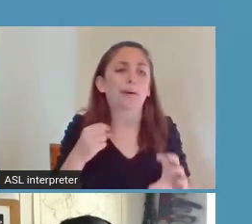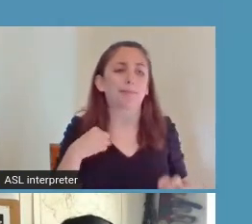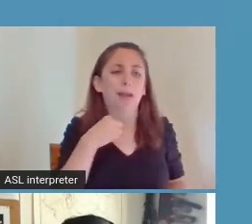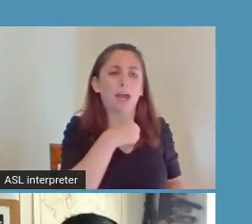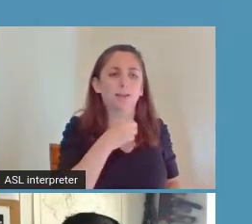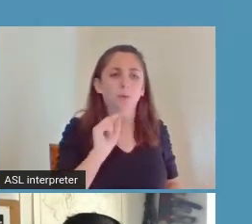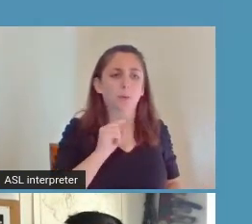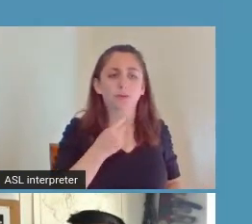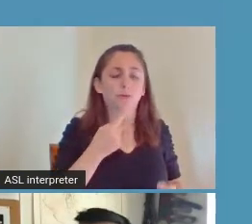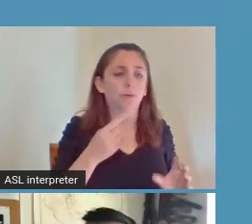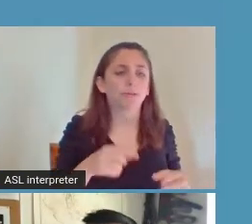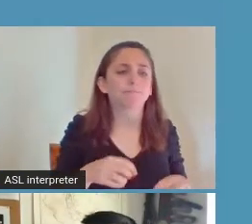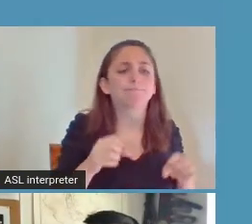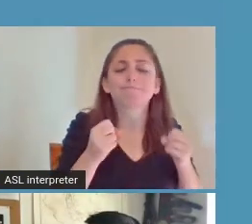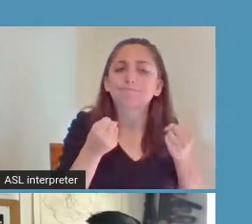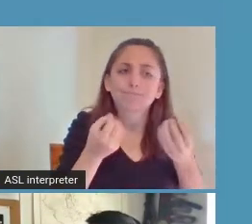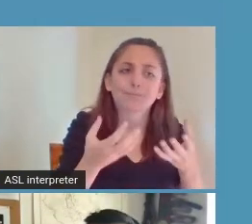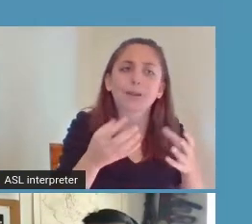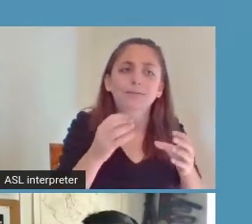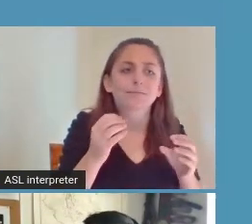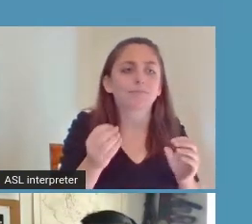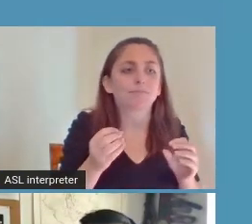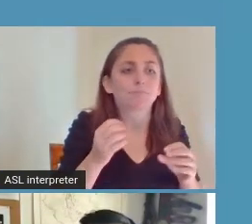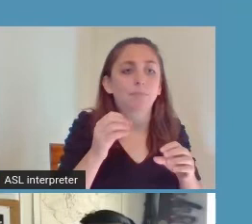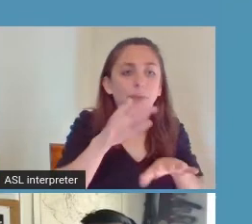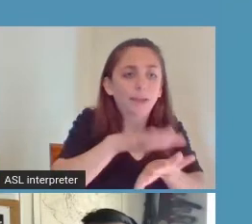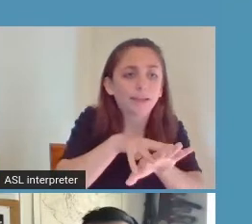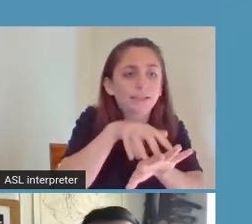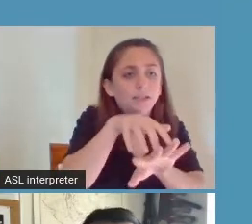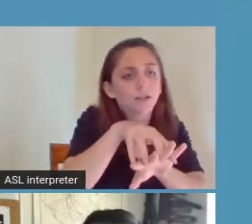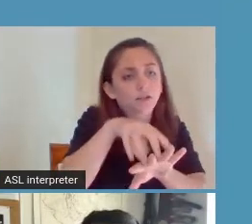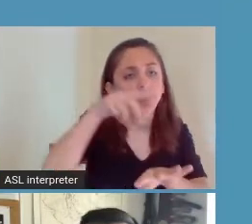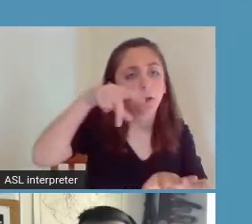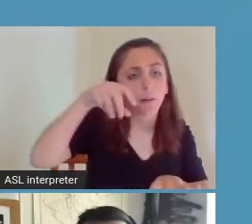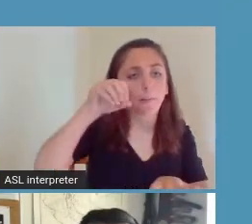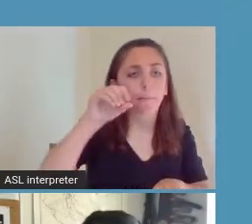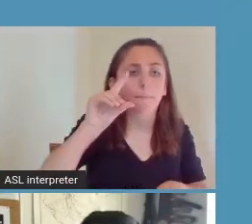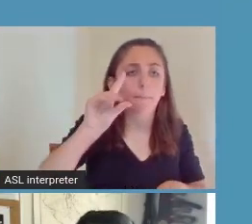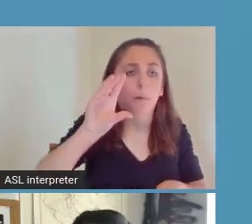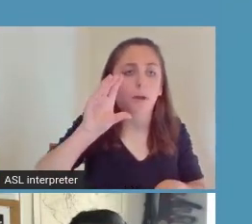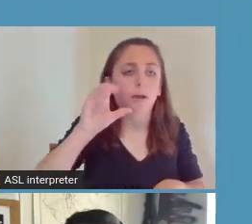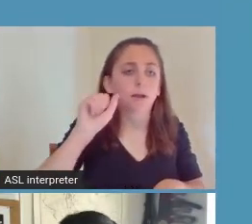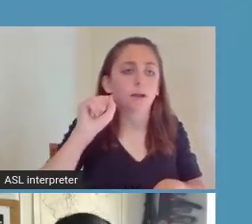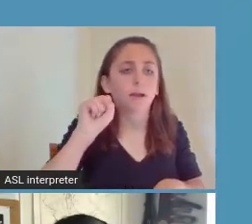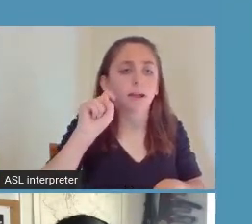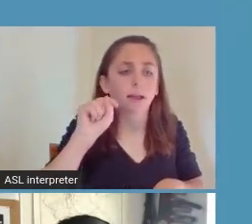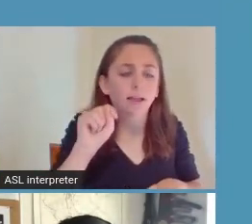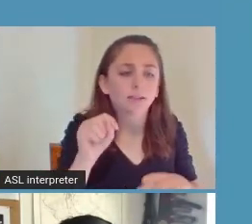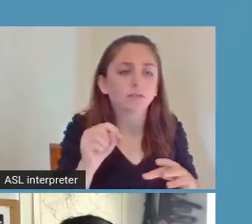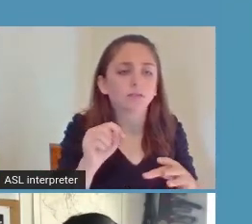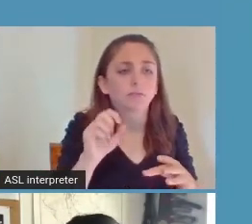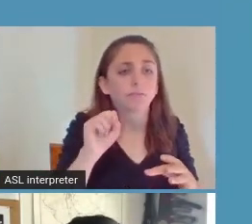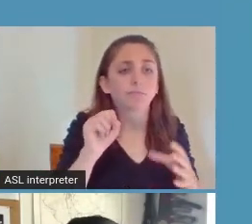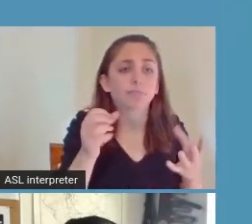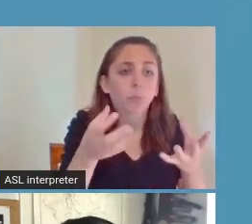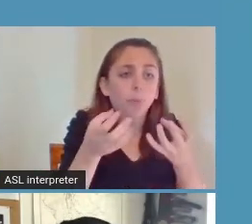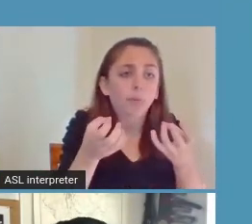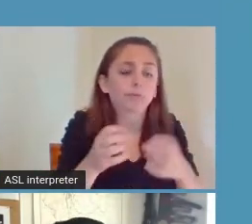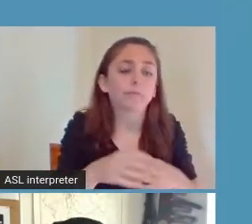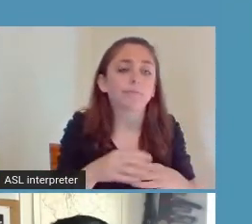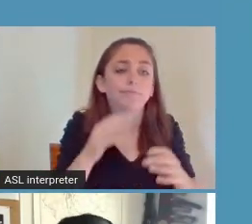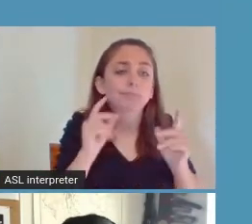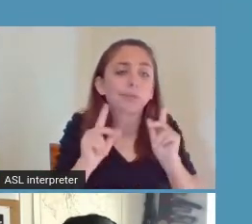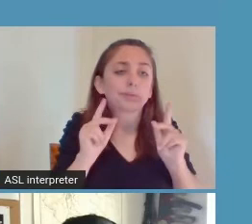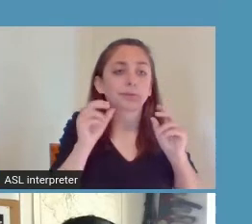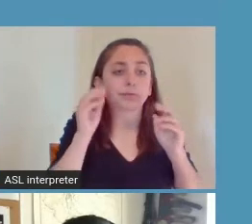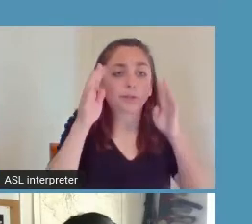them in any way, because we need more voices out there telling stories or being creative and inspiring people. And so I hope that, you know,